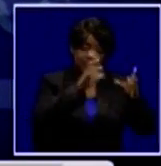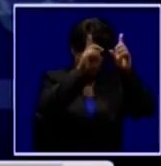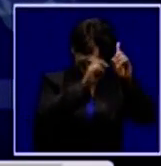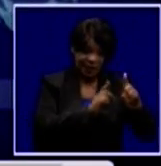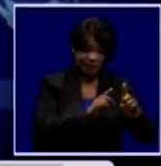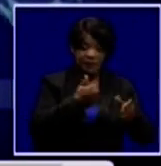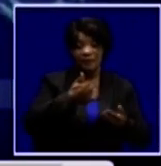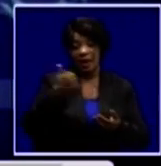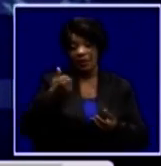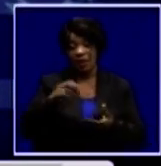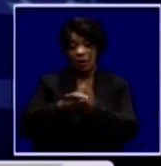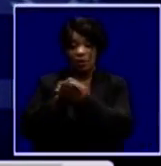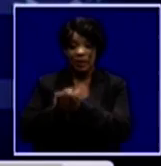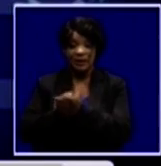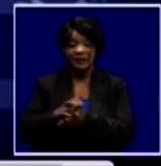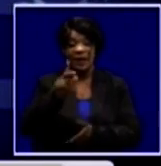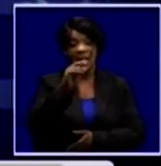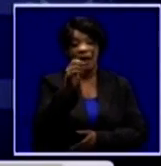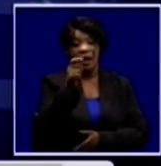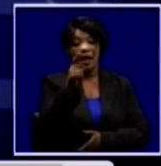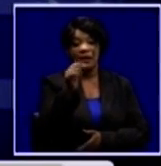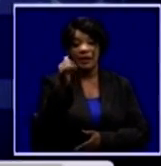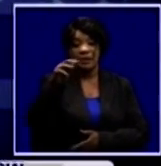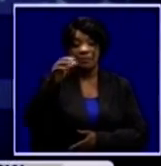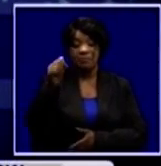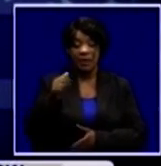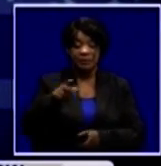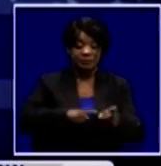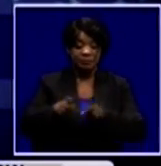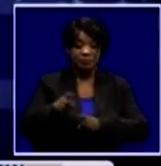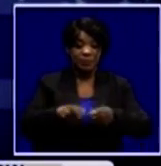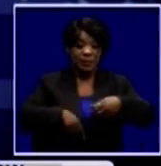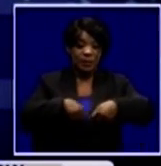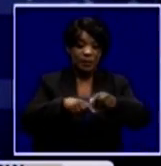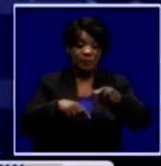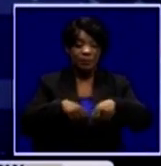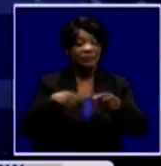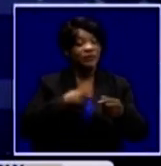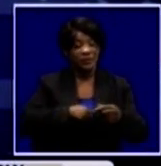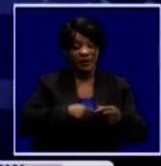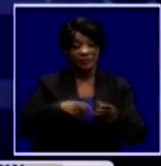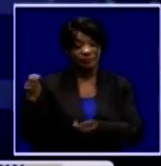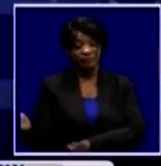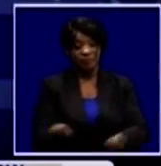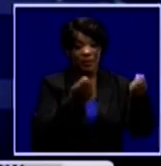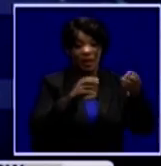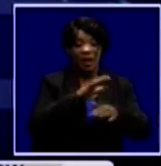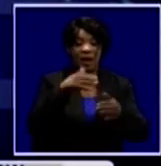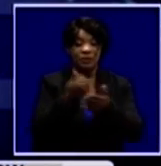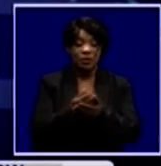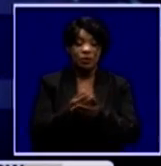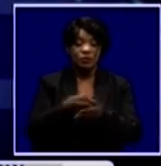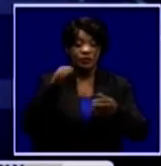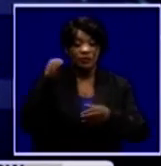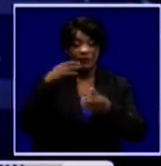corporate executives. Kazilimani said the competition has entered its 6th edition and was graced by Sports Minister